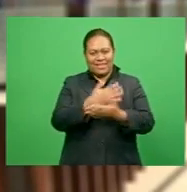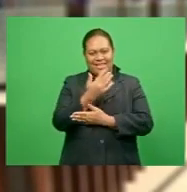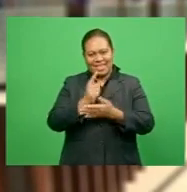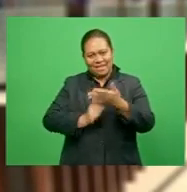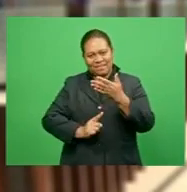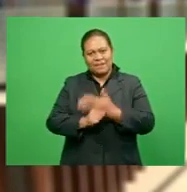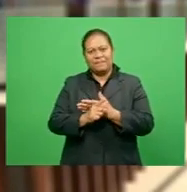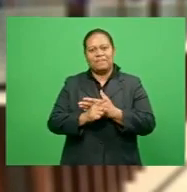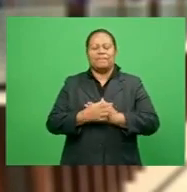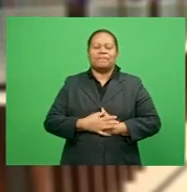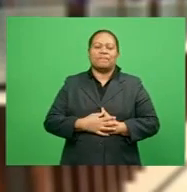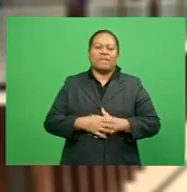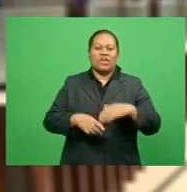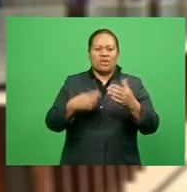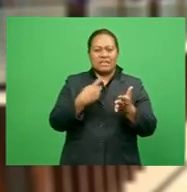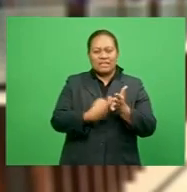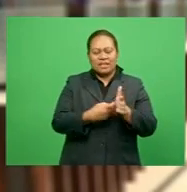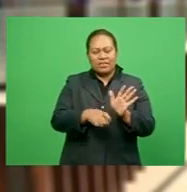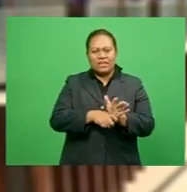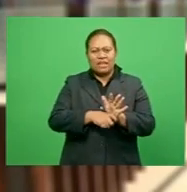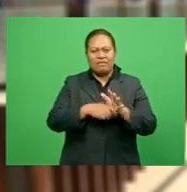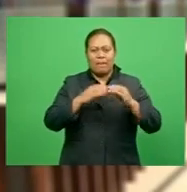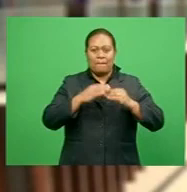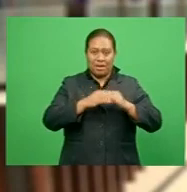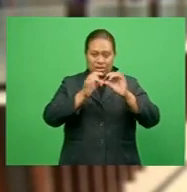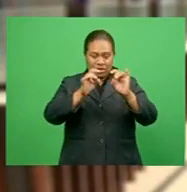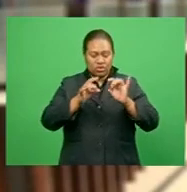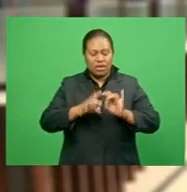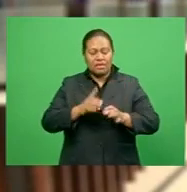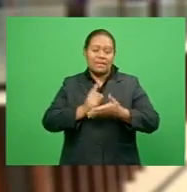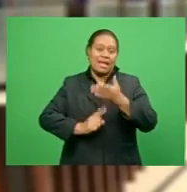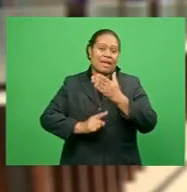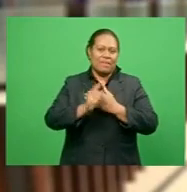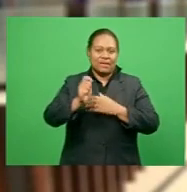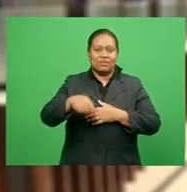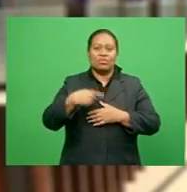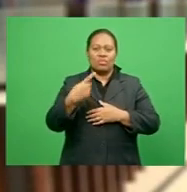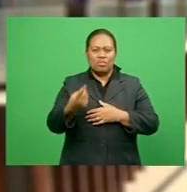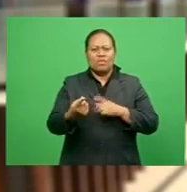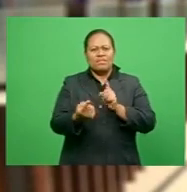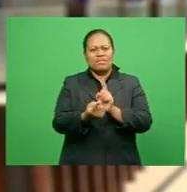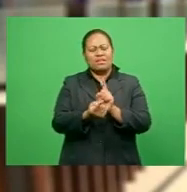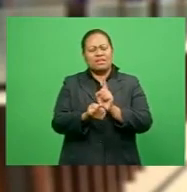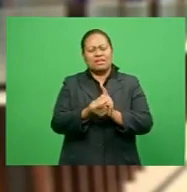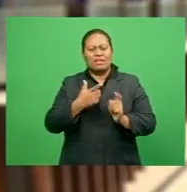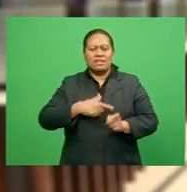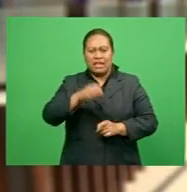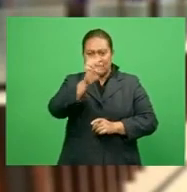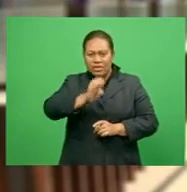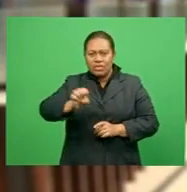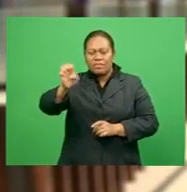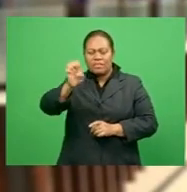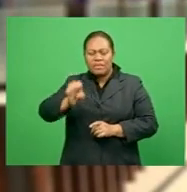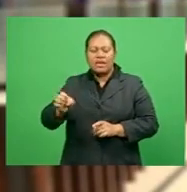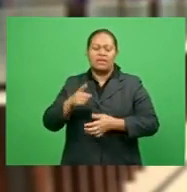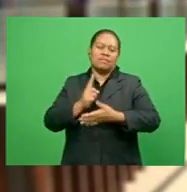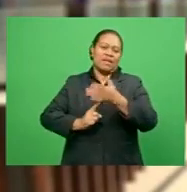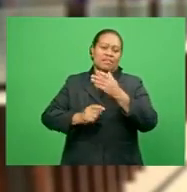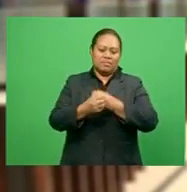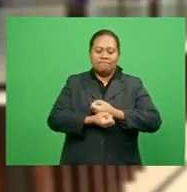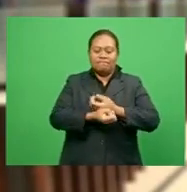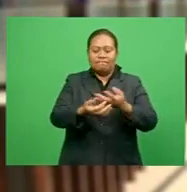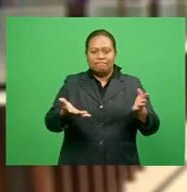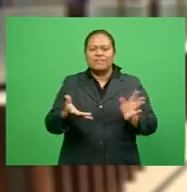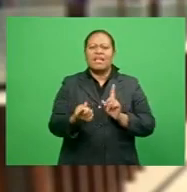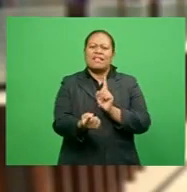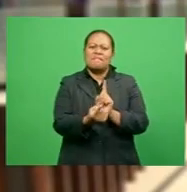Bank of Australia holds its policy meeting tomorrow, while the Federal Reserve and the European Central Bank will be releasing the minutes